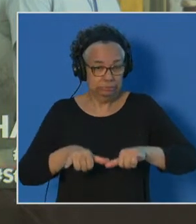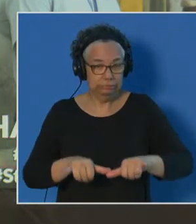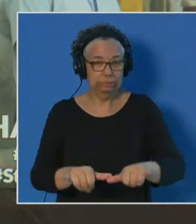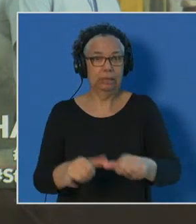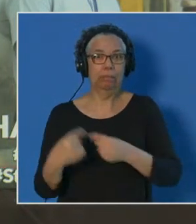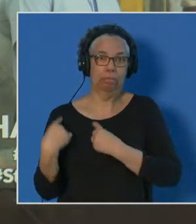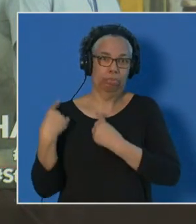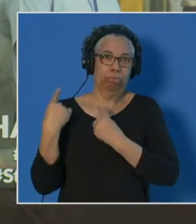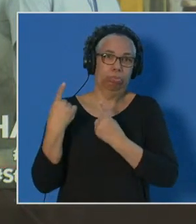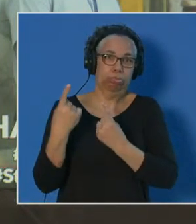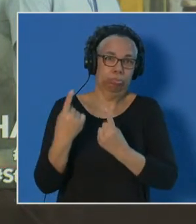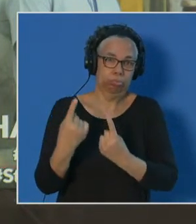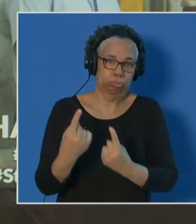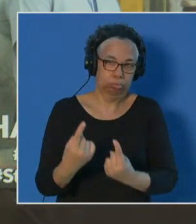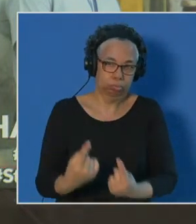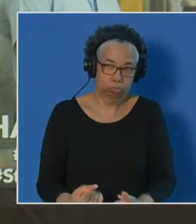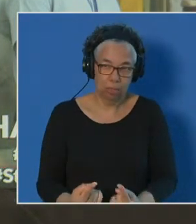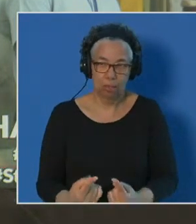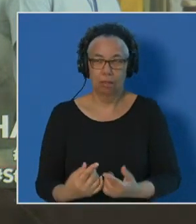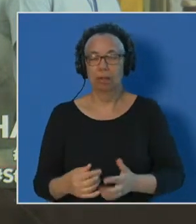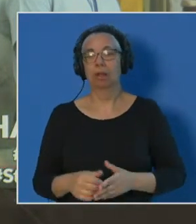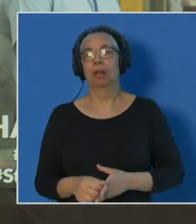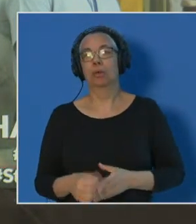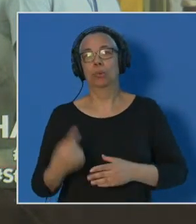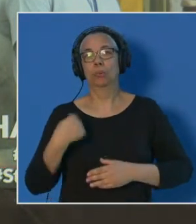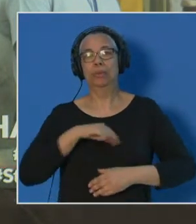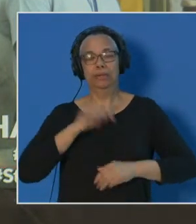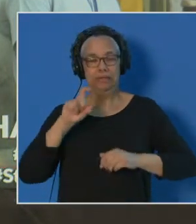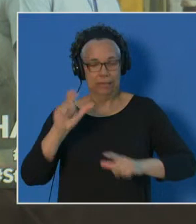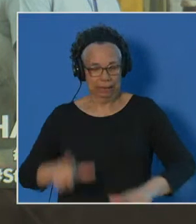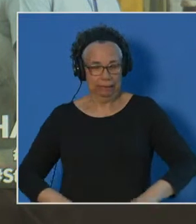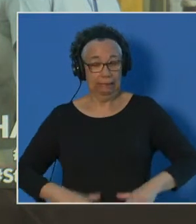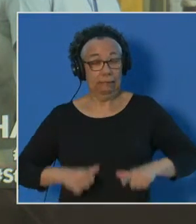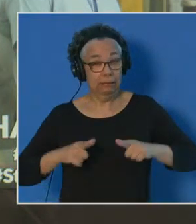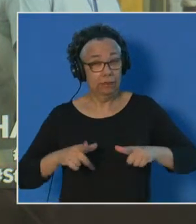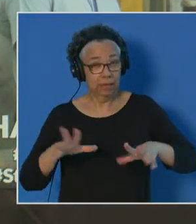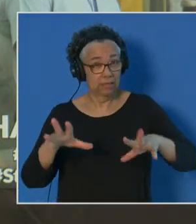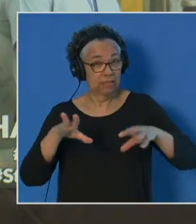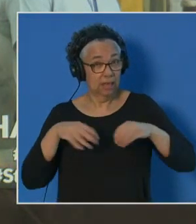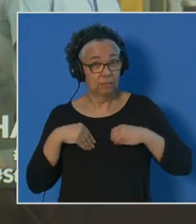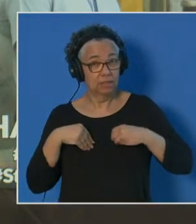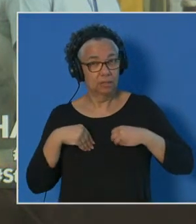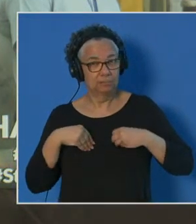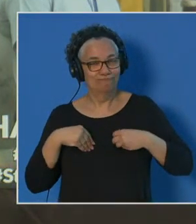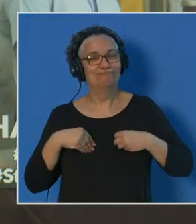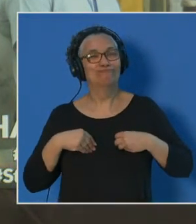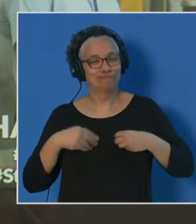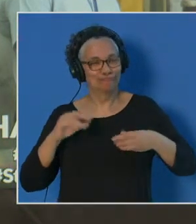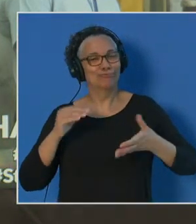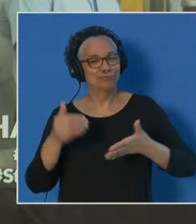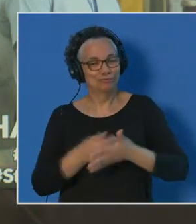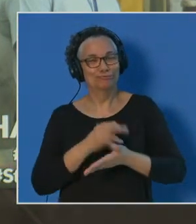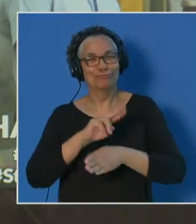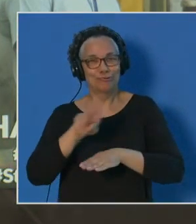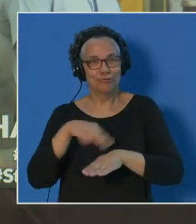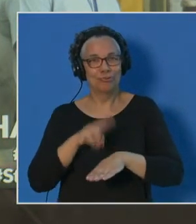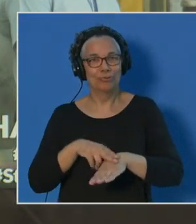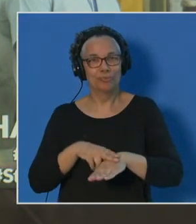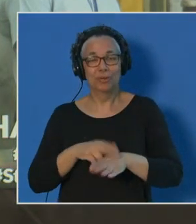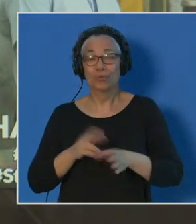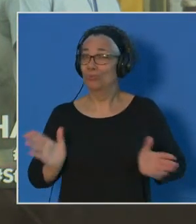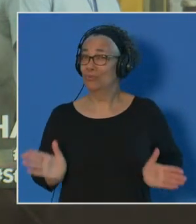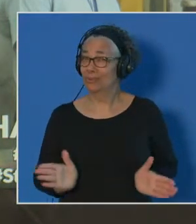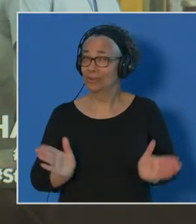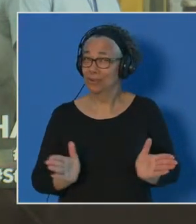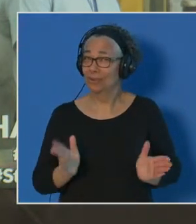And we're going to have to learn to live with this virus and make sure we continue to adjust to our new normal. But I want to urge all the